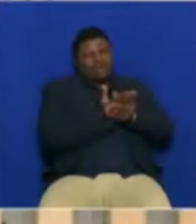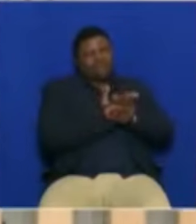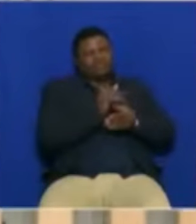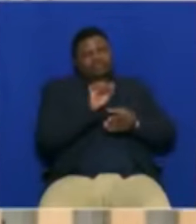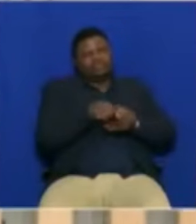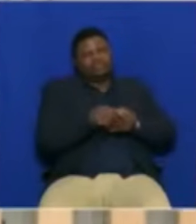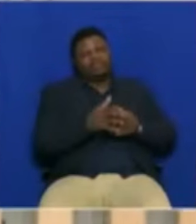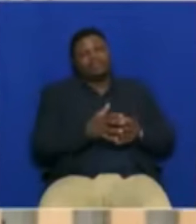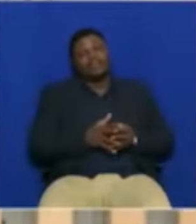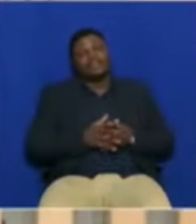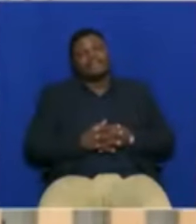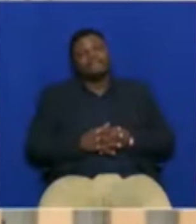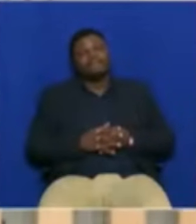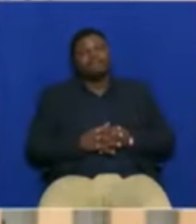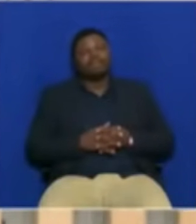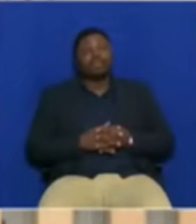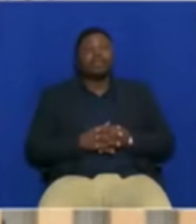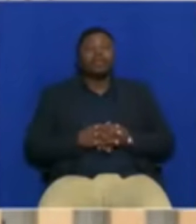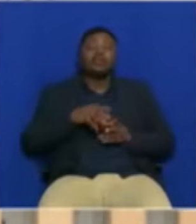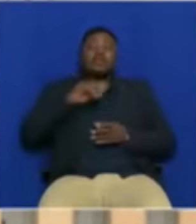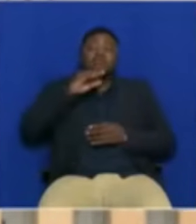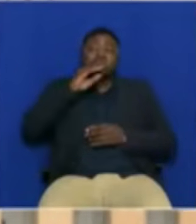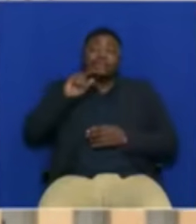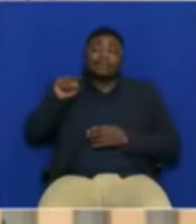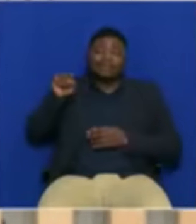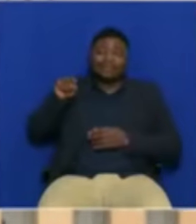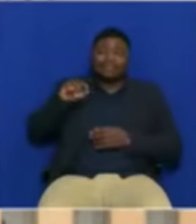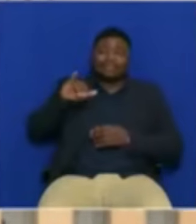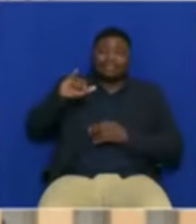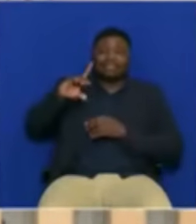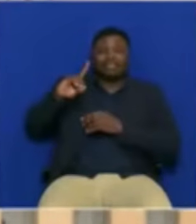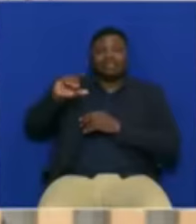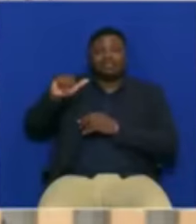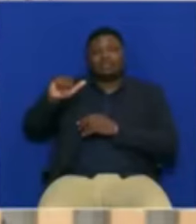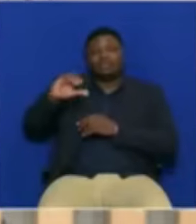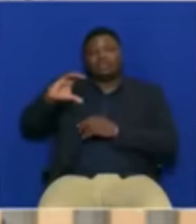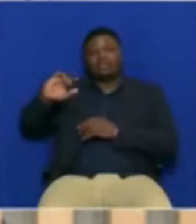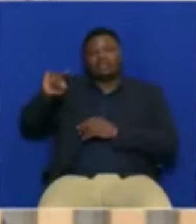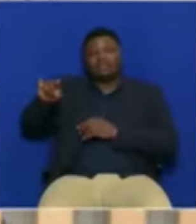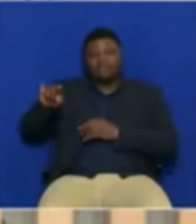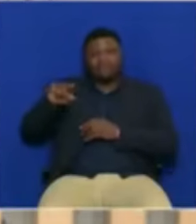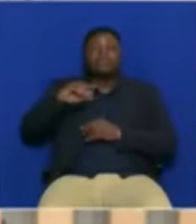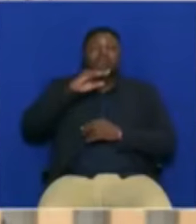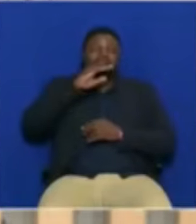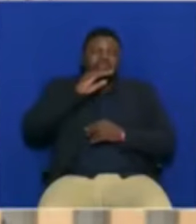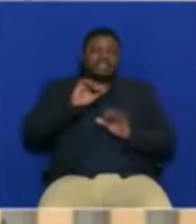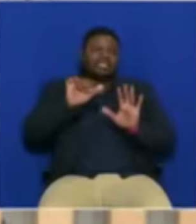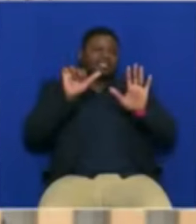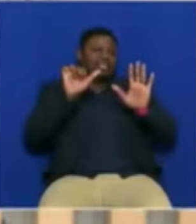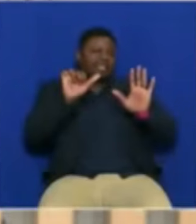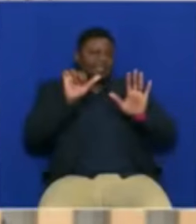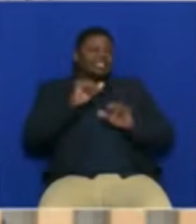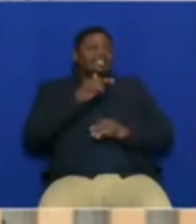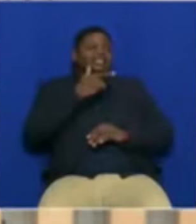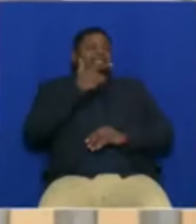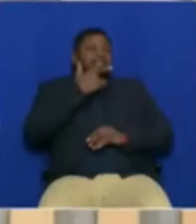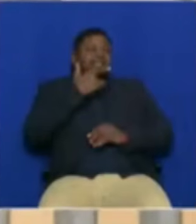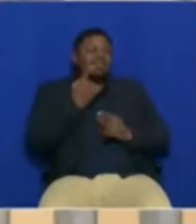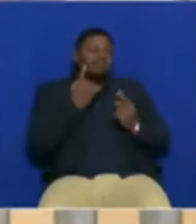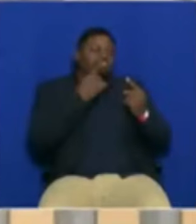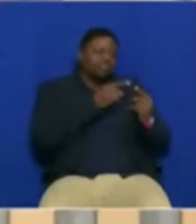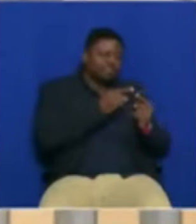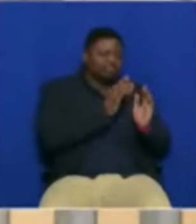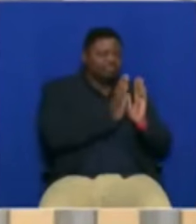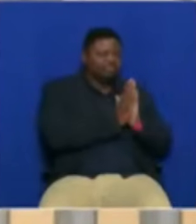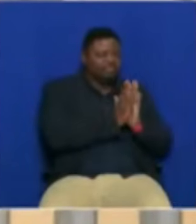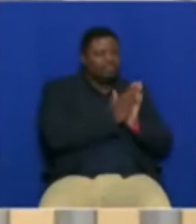the inspectorate by the 6th of December. According to what I see from, Yes, from the according to documents this, yes. and the date, then the